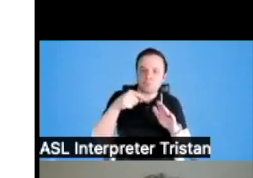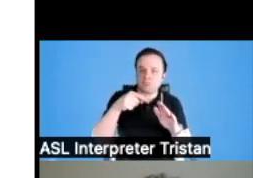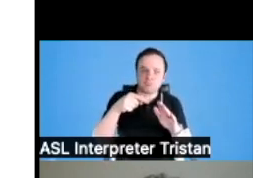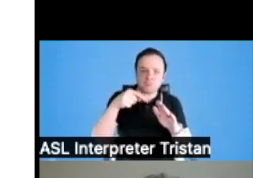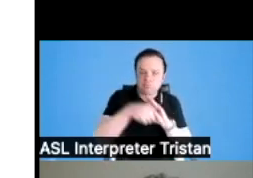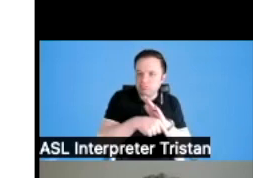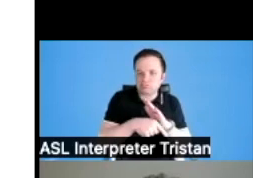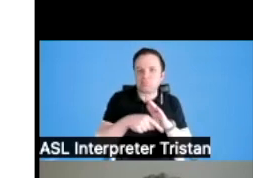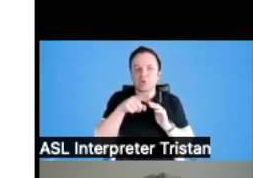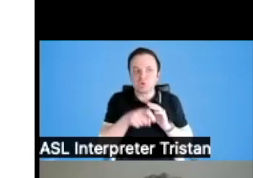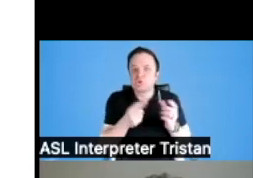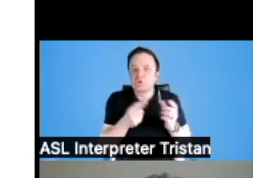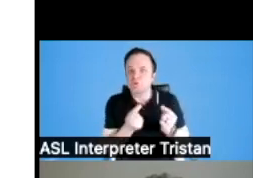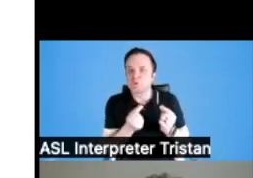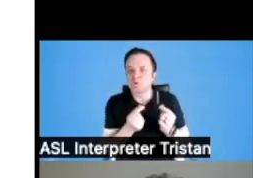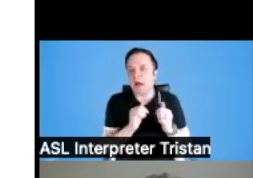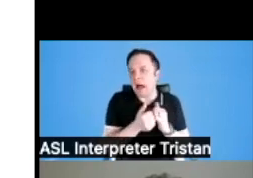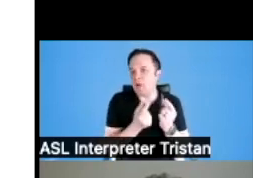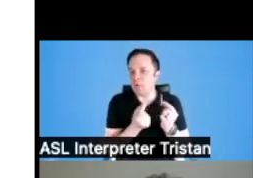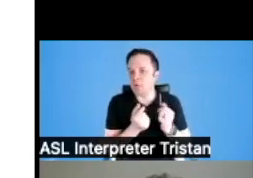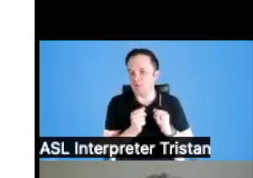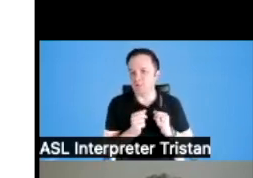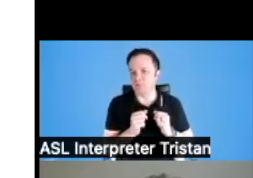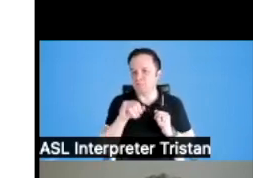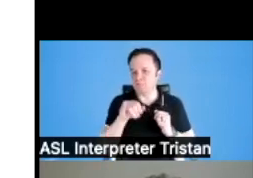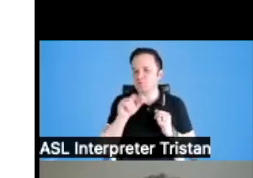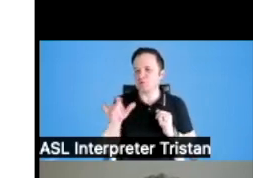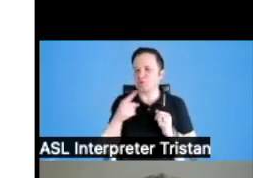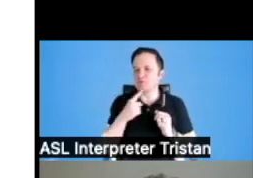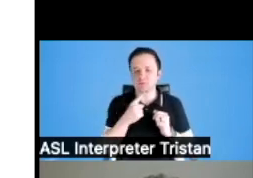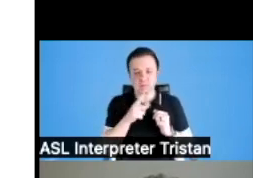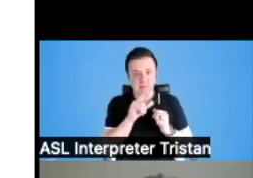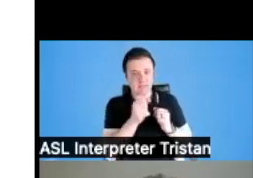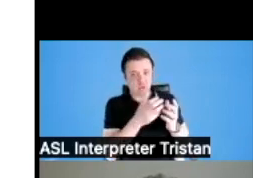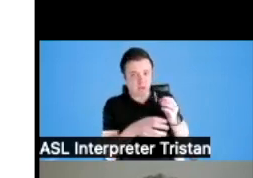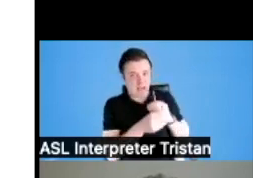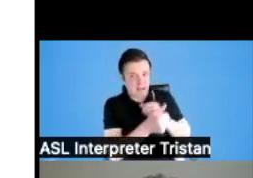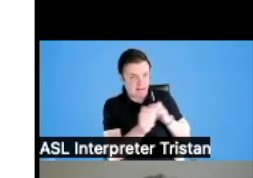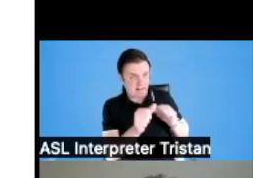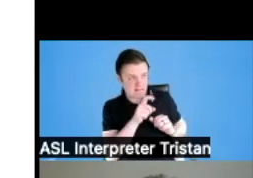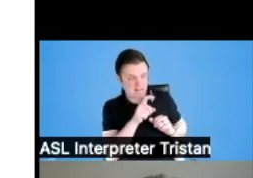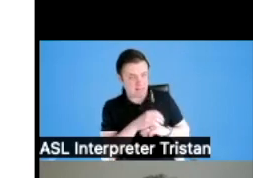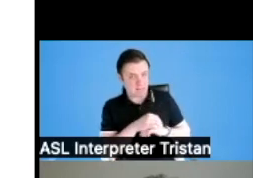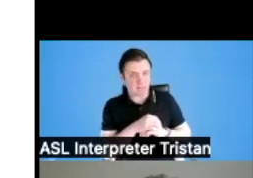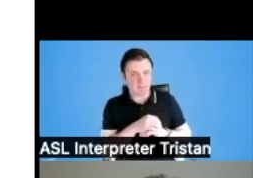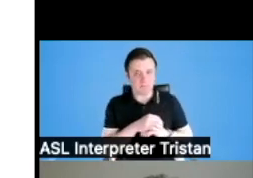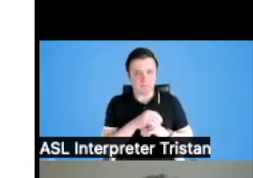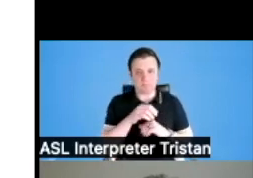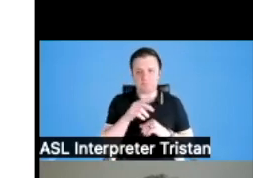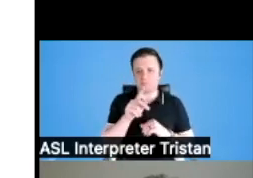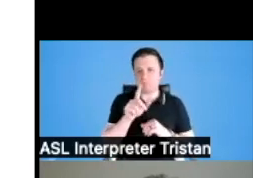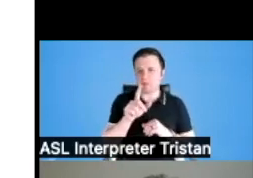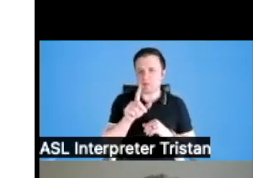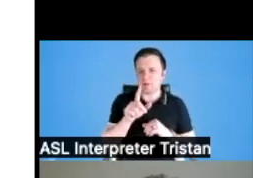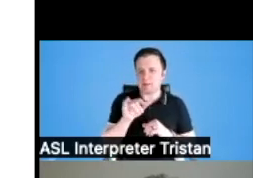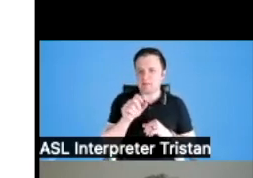should do. Sure, thanks. Lisa, did you want to add anything at this point? I would just offer that a part of